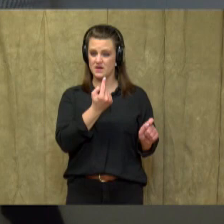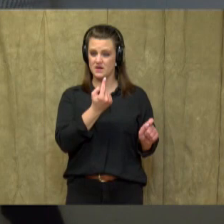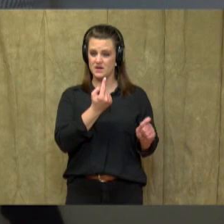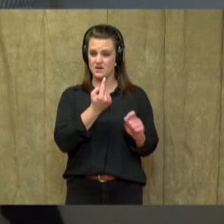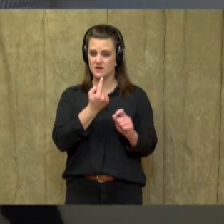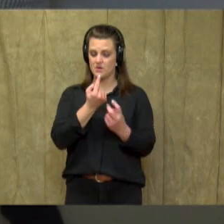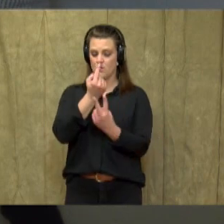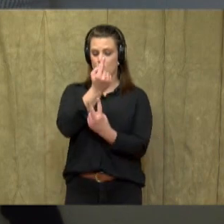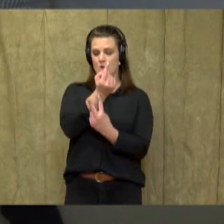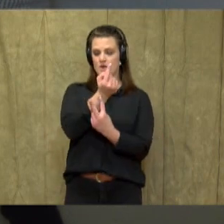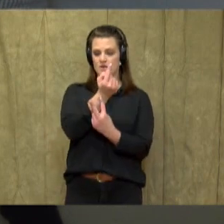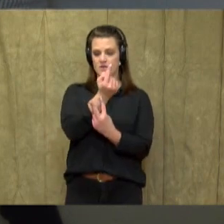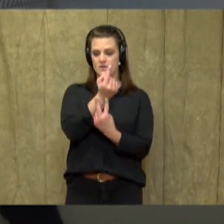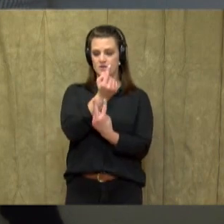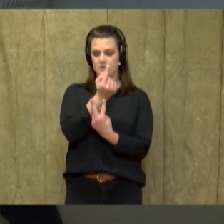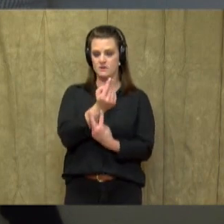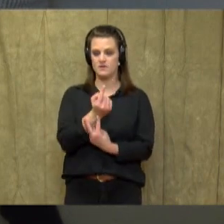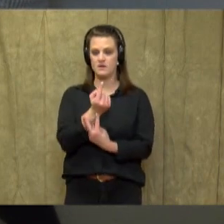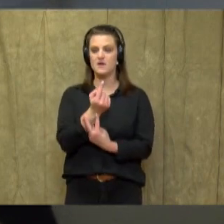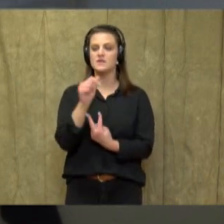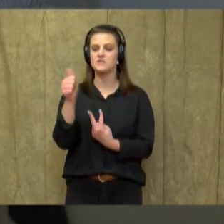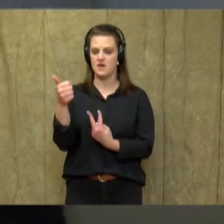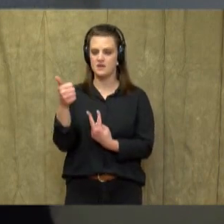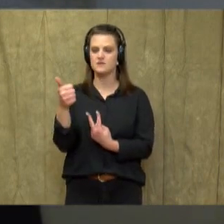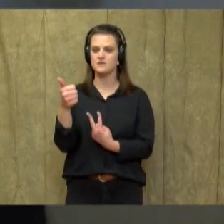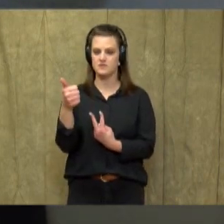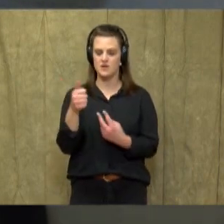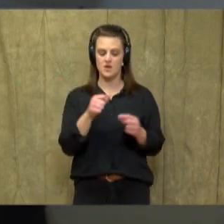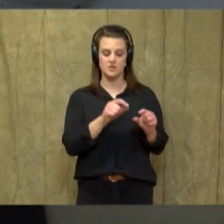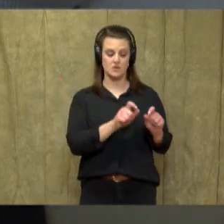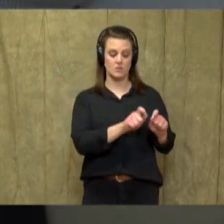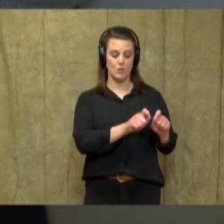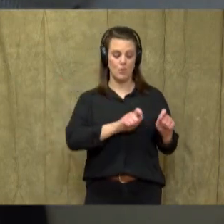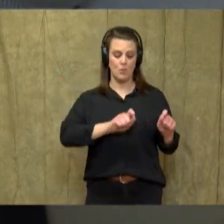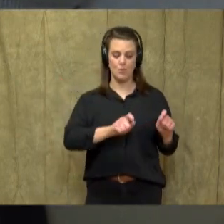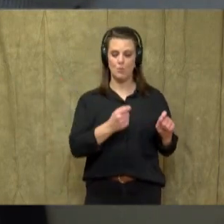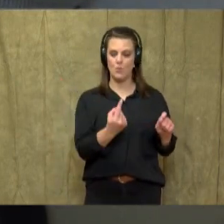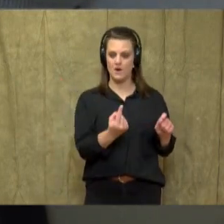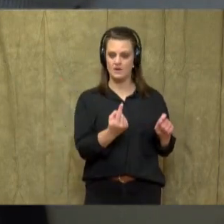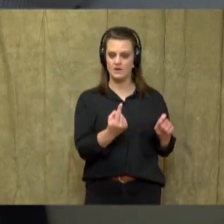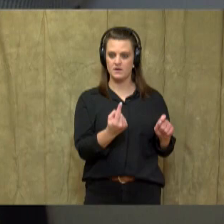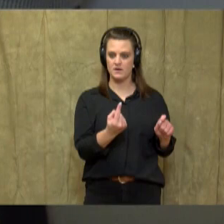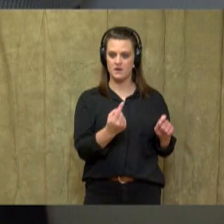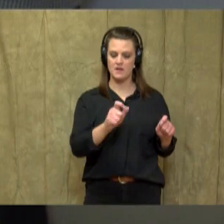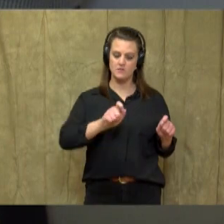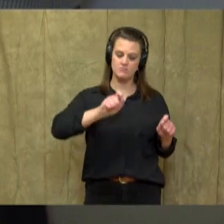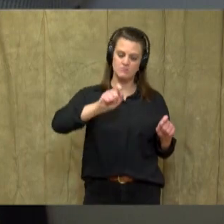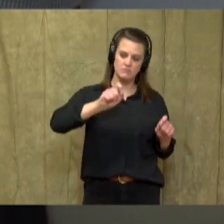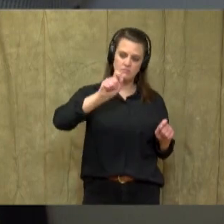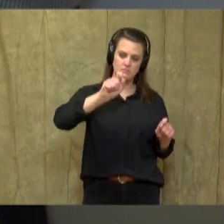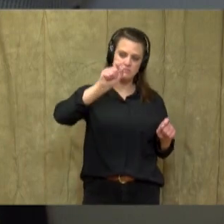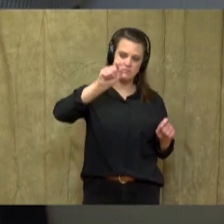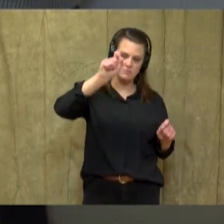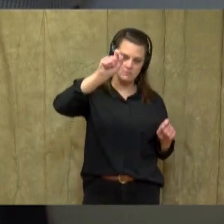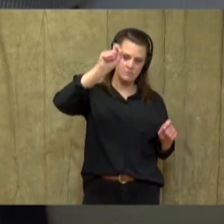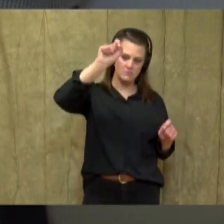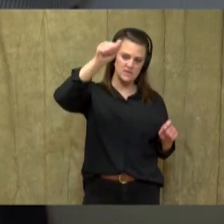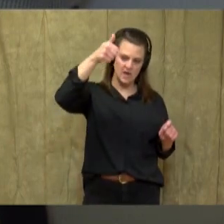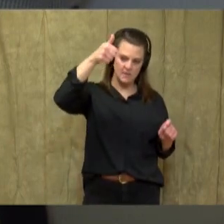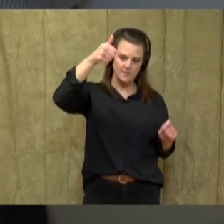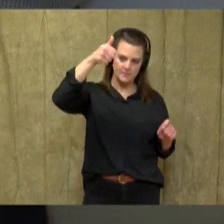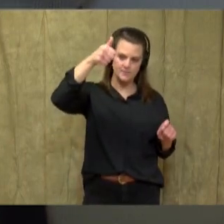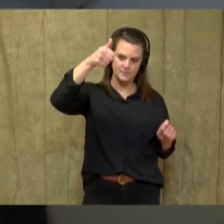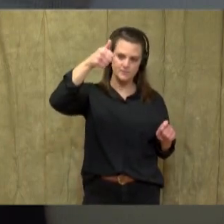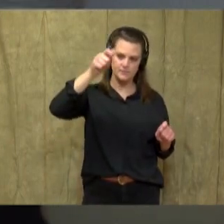many cards do I have? 10, yes. Over 1 up to the 10.